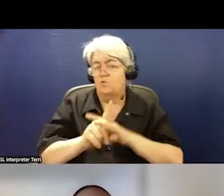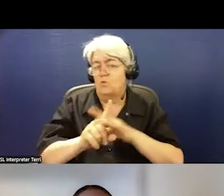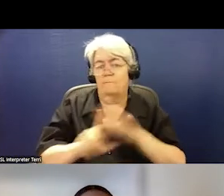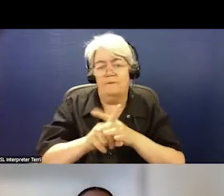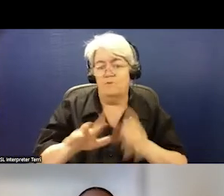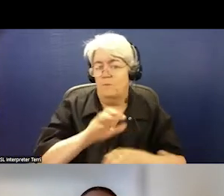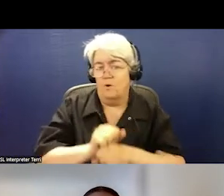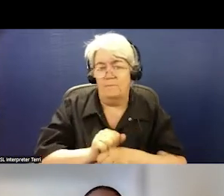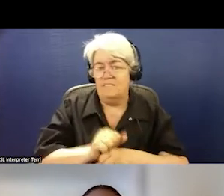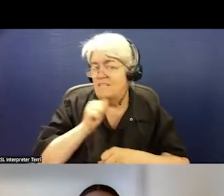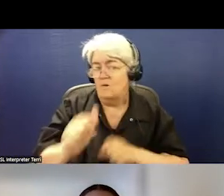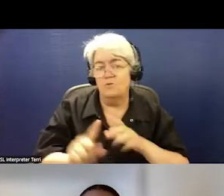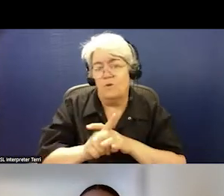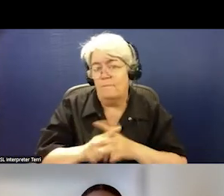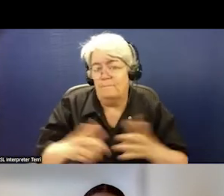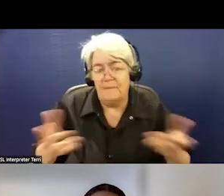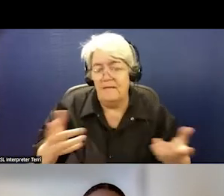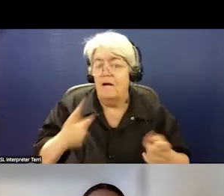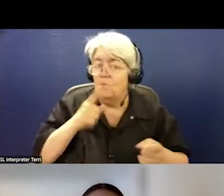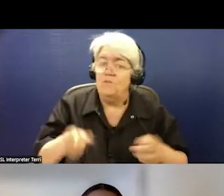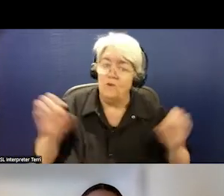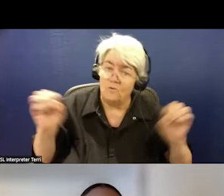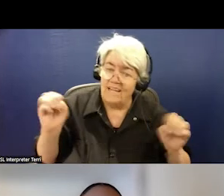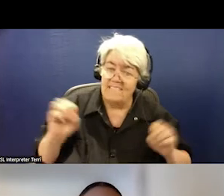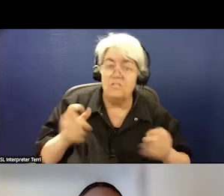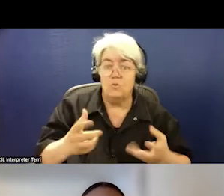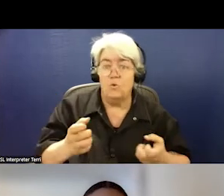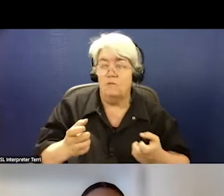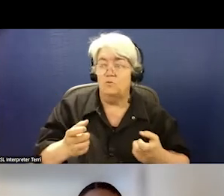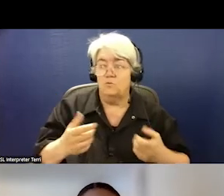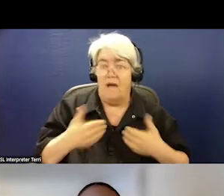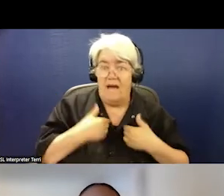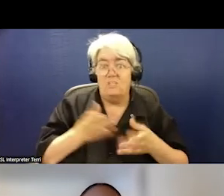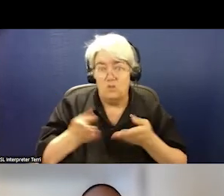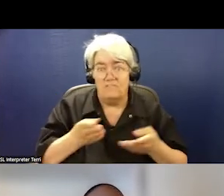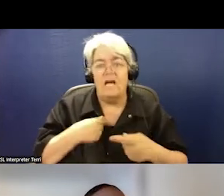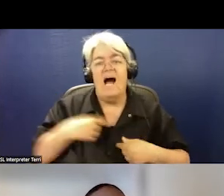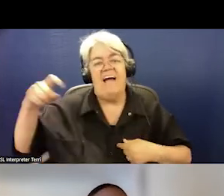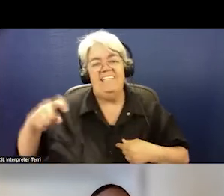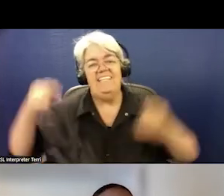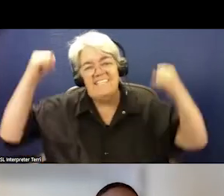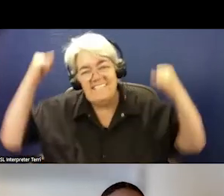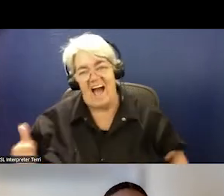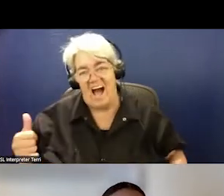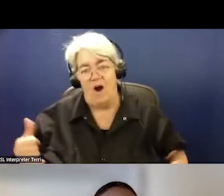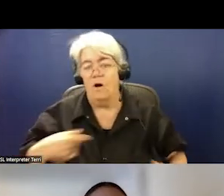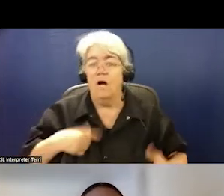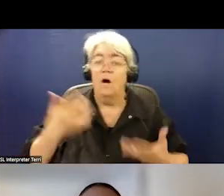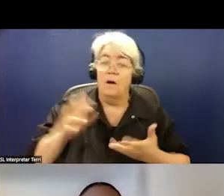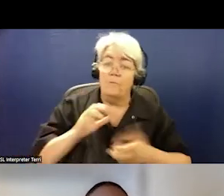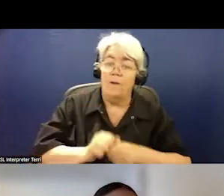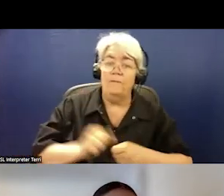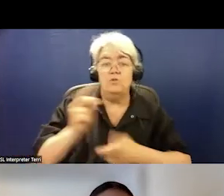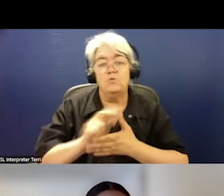lot of things, especially when you're in a crisis, you want to kind of have that service when you need it and not make an appointment and wait 3 weeks